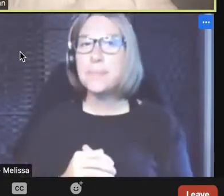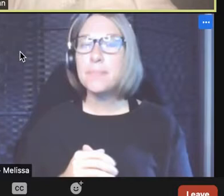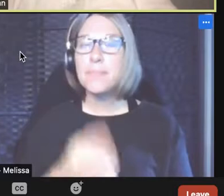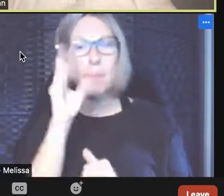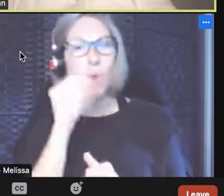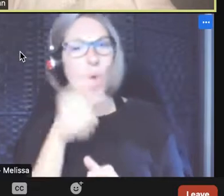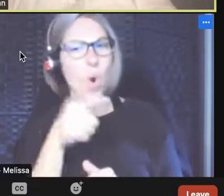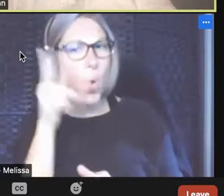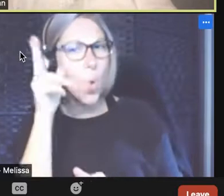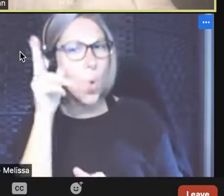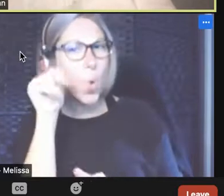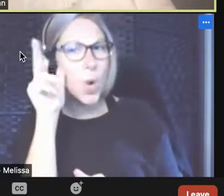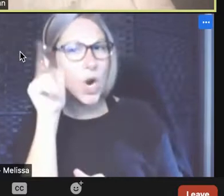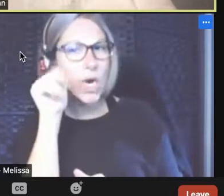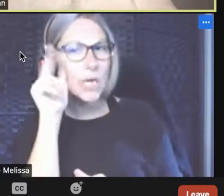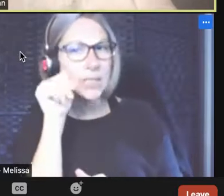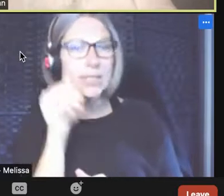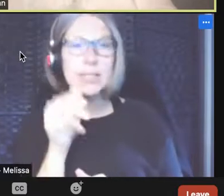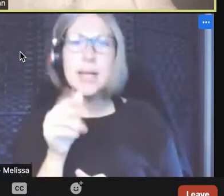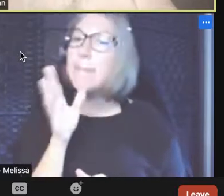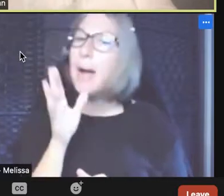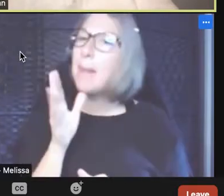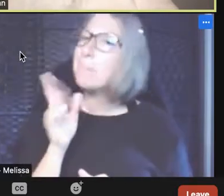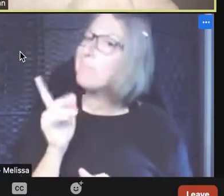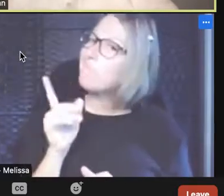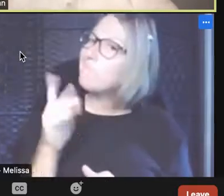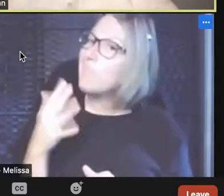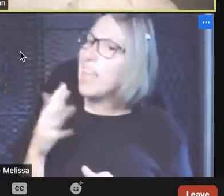Horns. Kind of. Okay, so